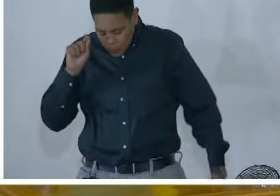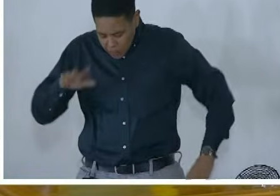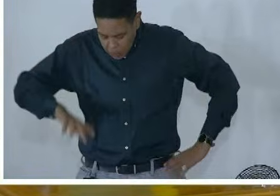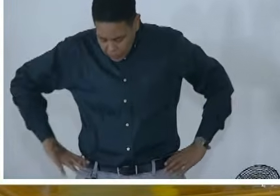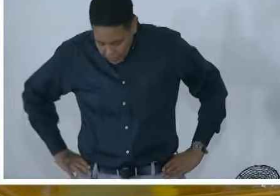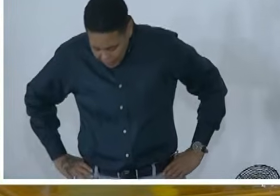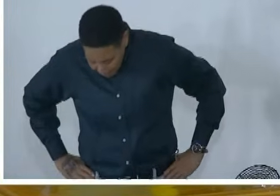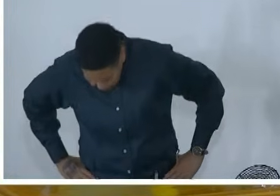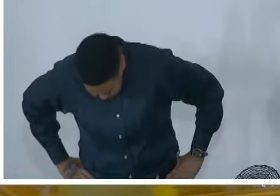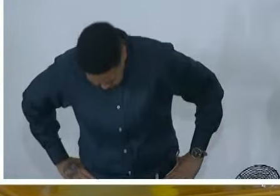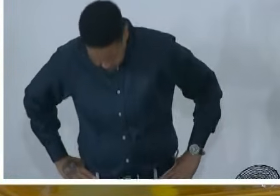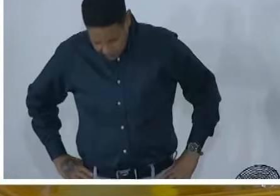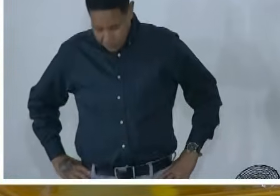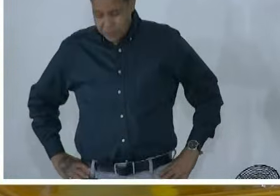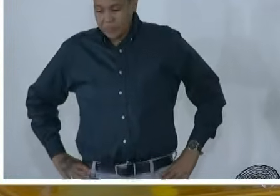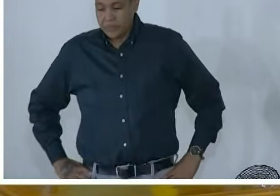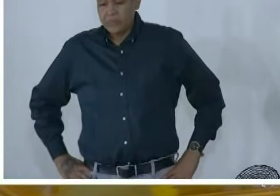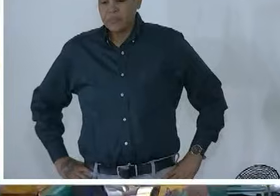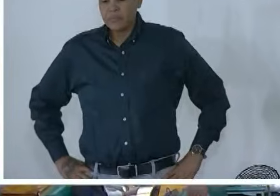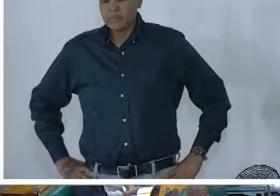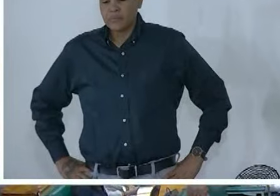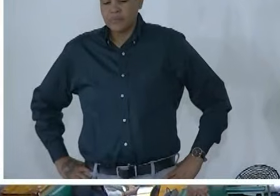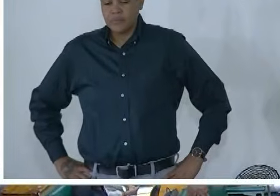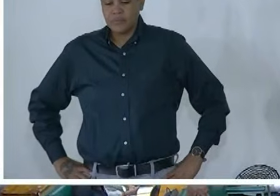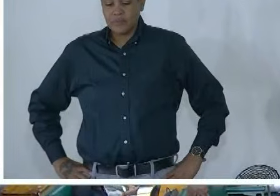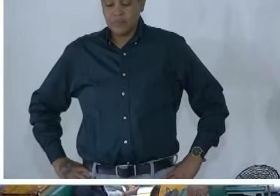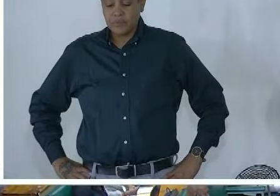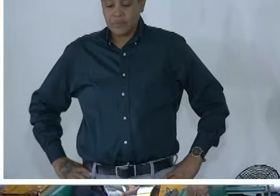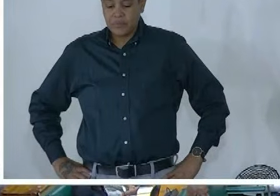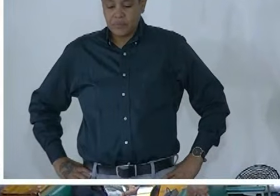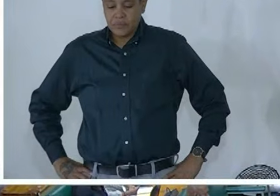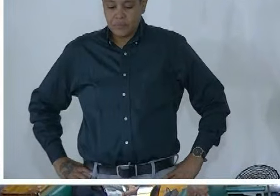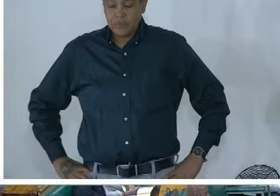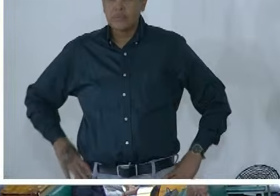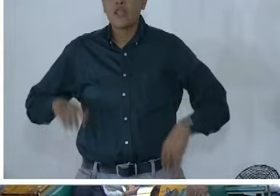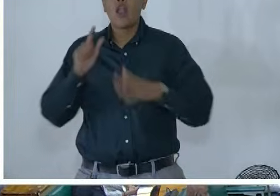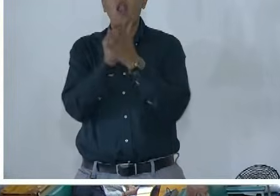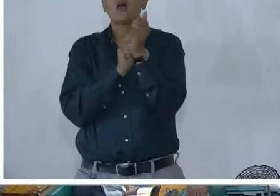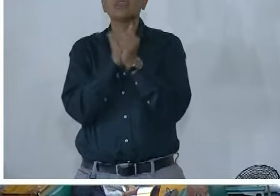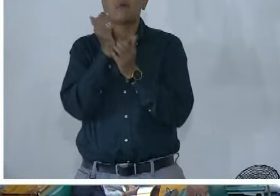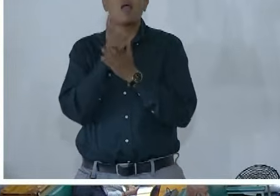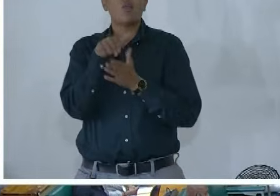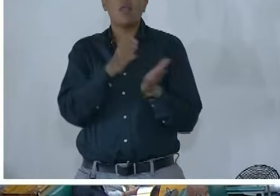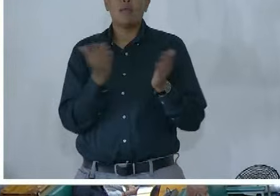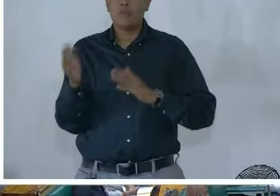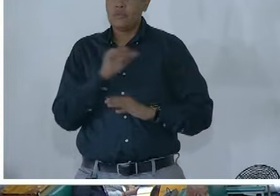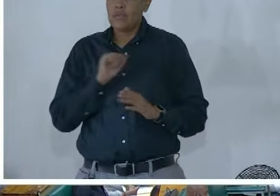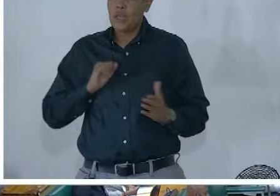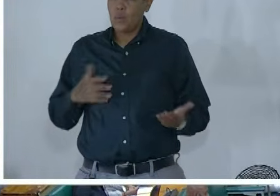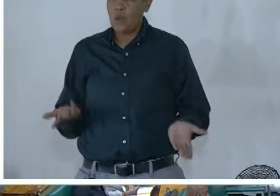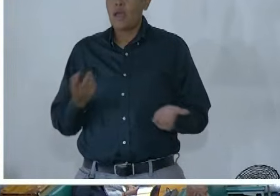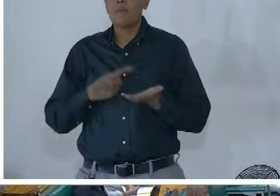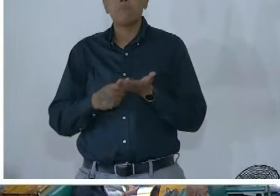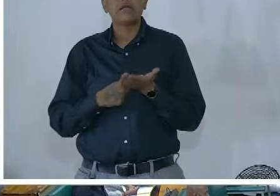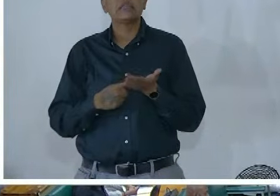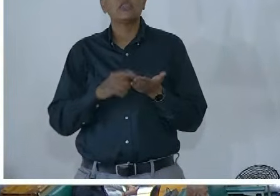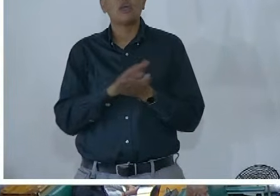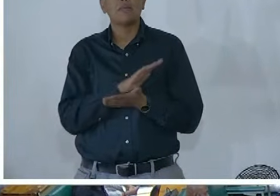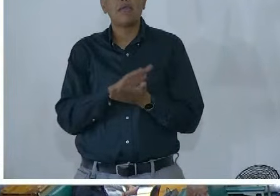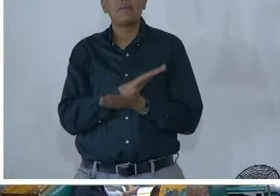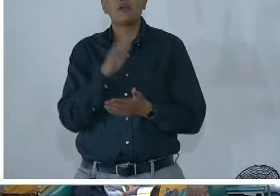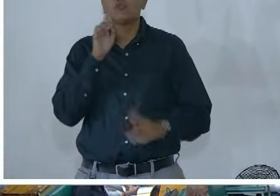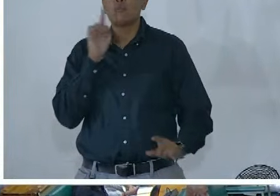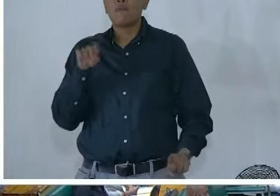2022-2023. Thank you, Madam Speaker. Thank you. Bills brought from the Senate, petitions,